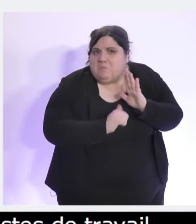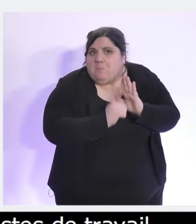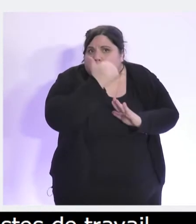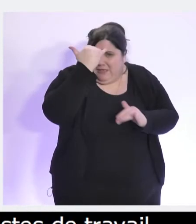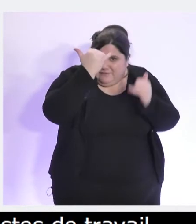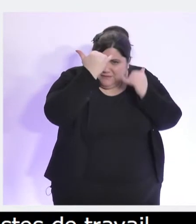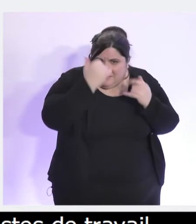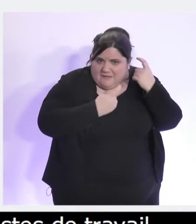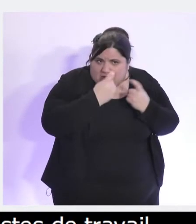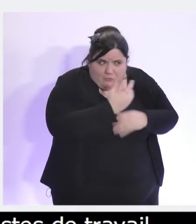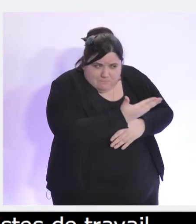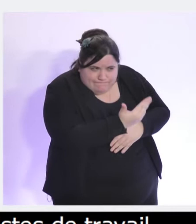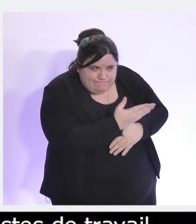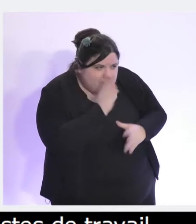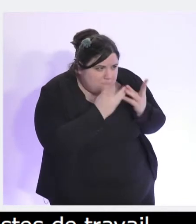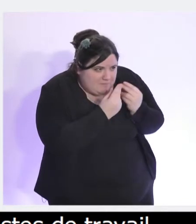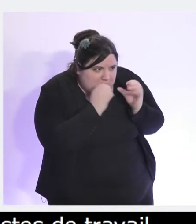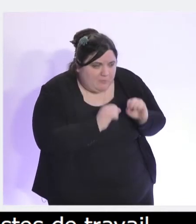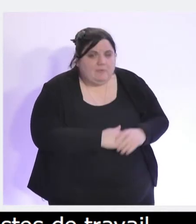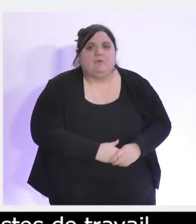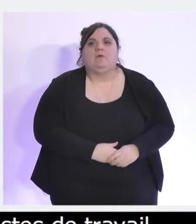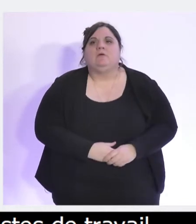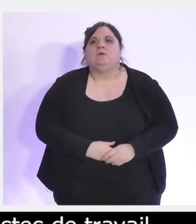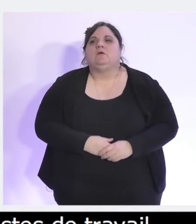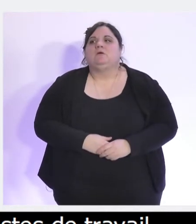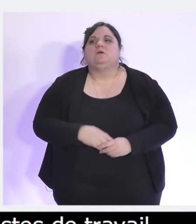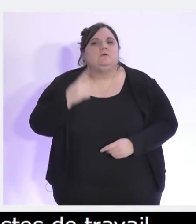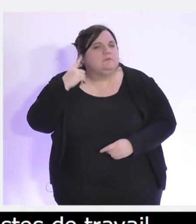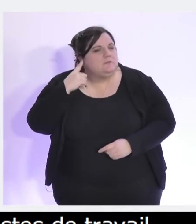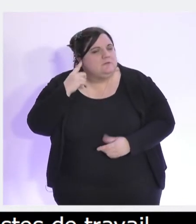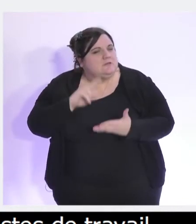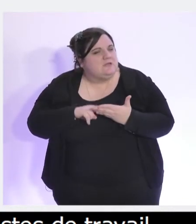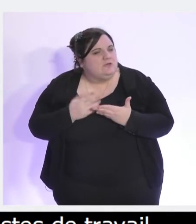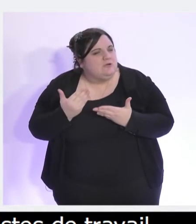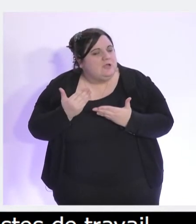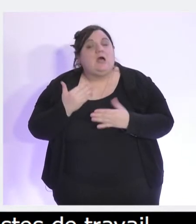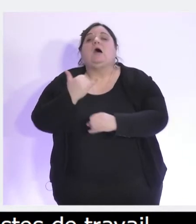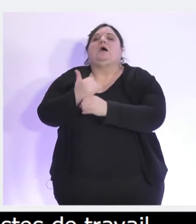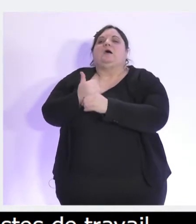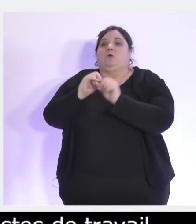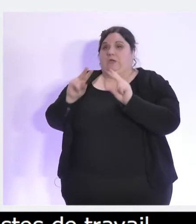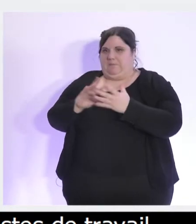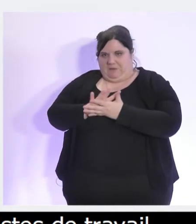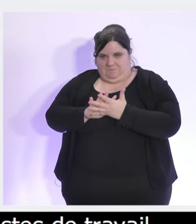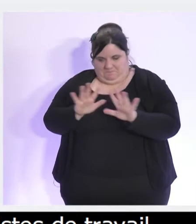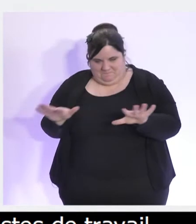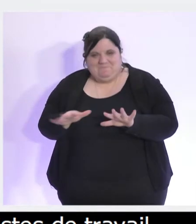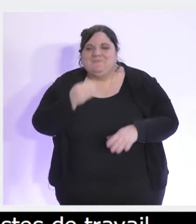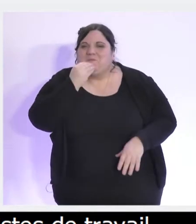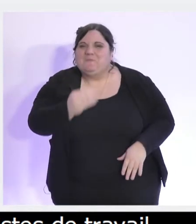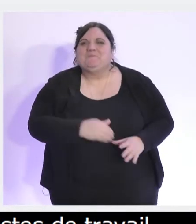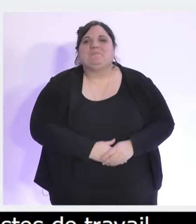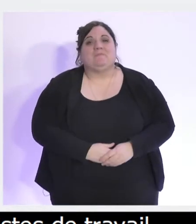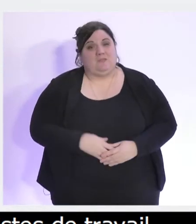The employment package, what's the work being done on that? Sorry, I didn't. I'm sorry. Well, the package will consist